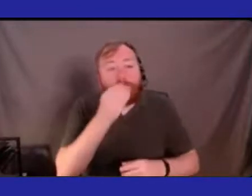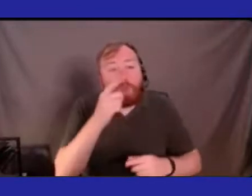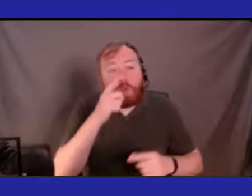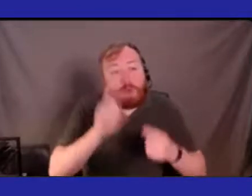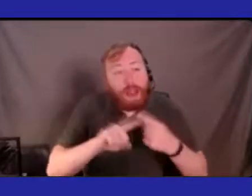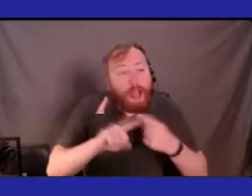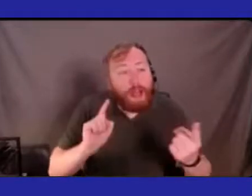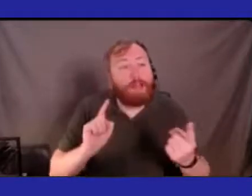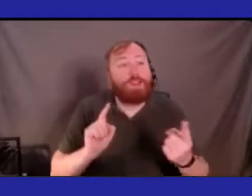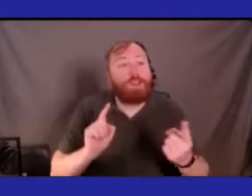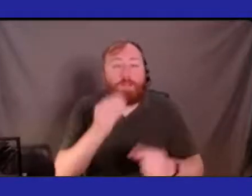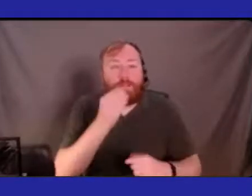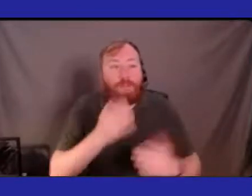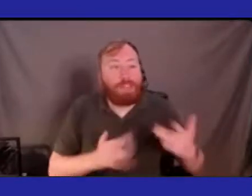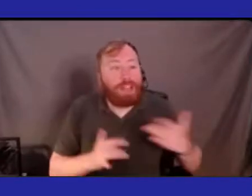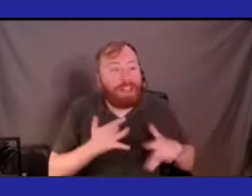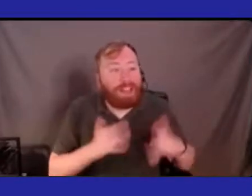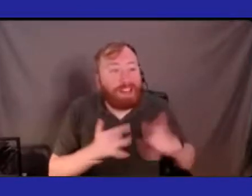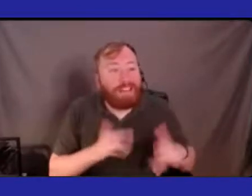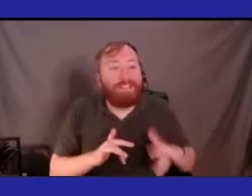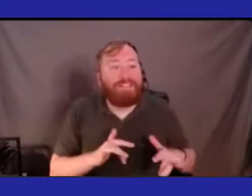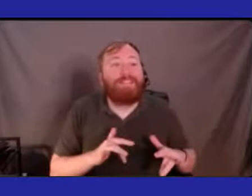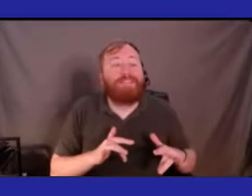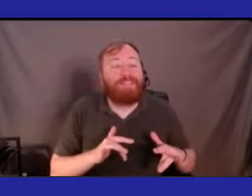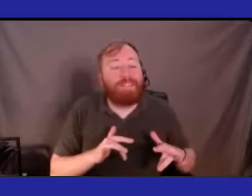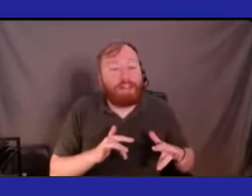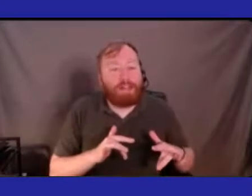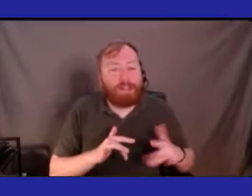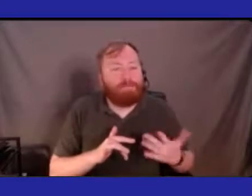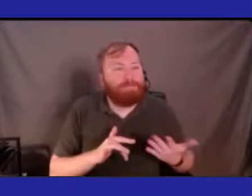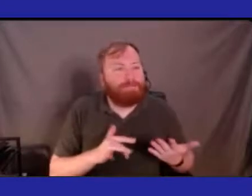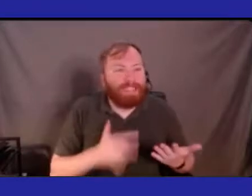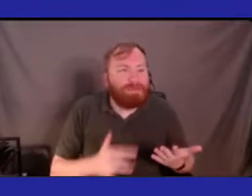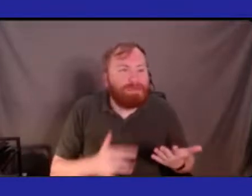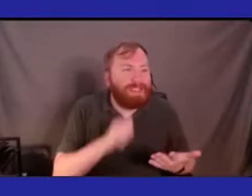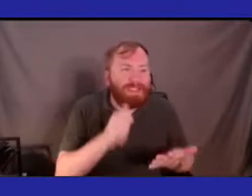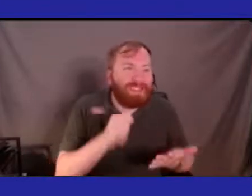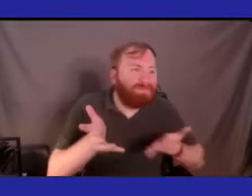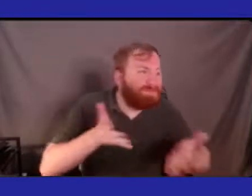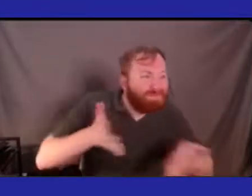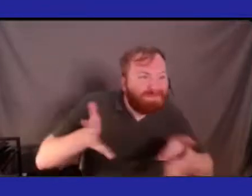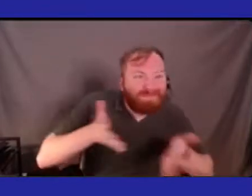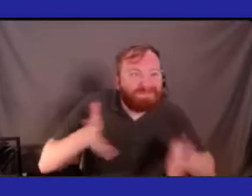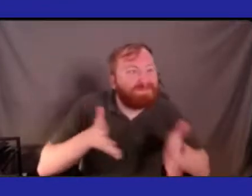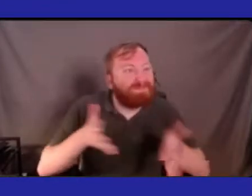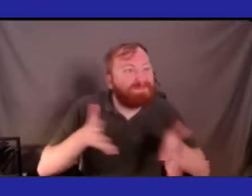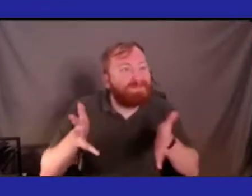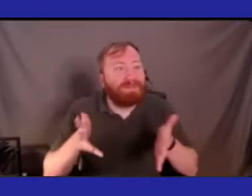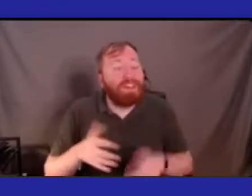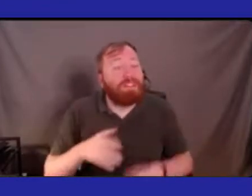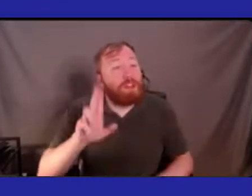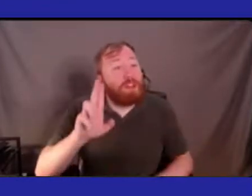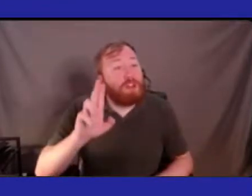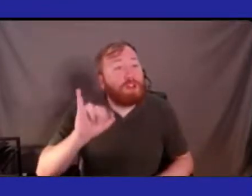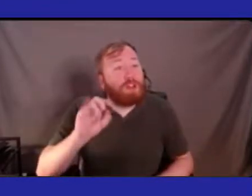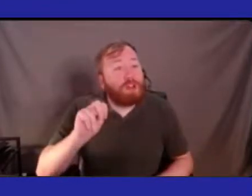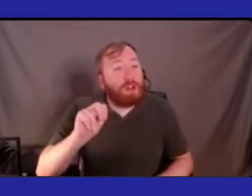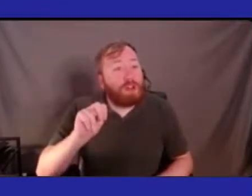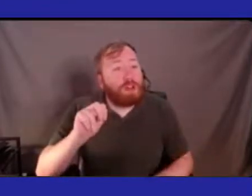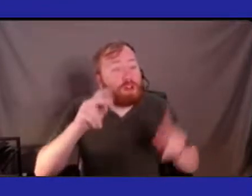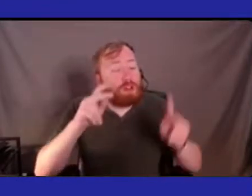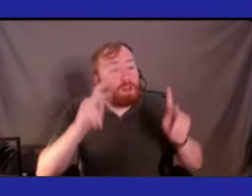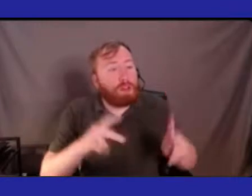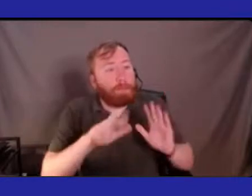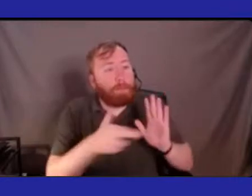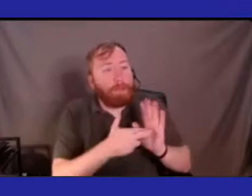food sensitivities. You don't work with us, and I've had the union person say, oh, I was